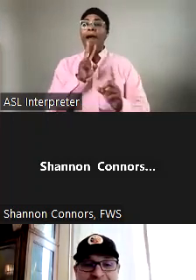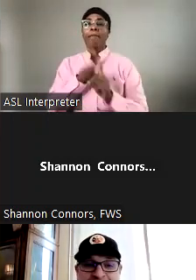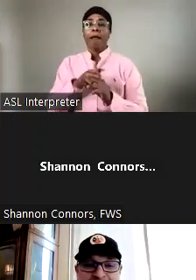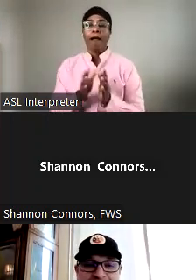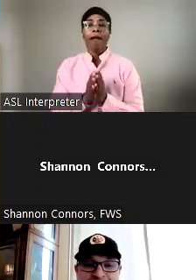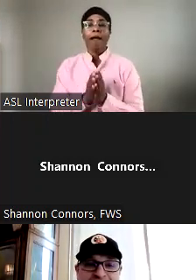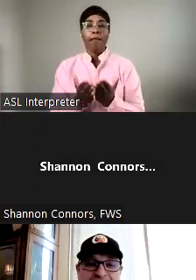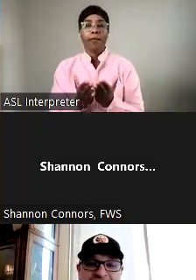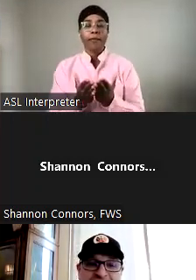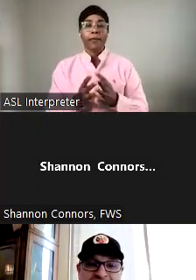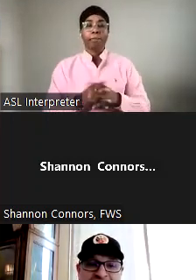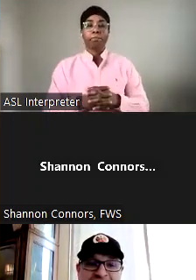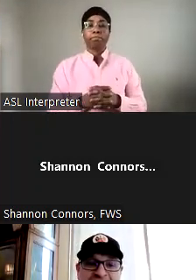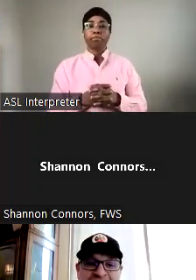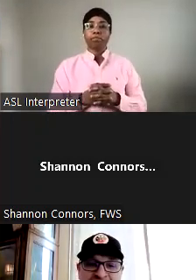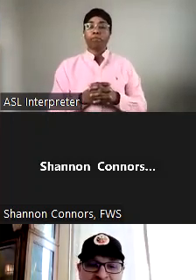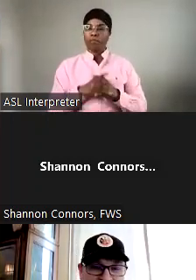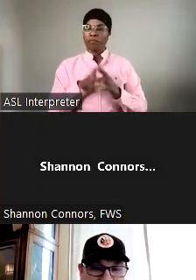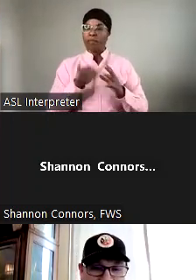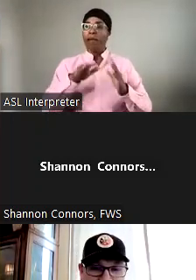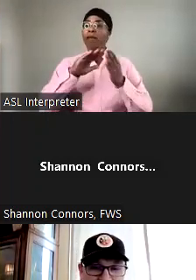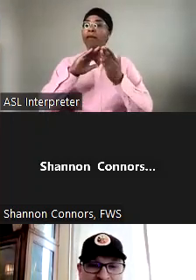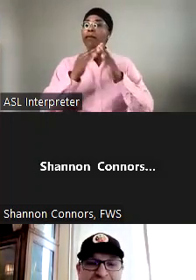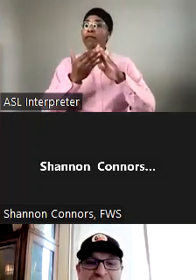engagement front, we really focused on